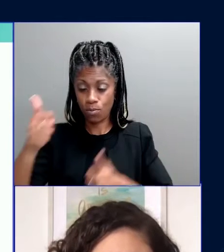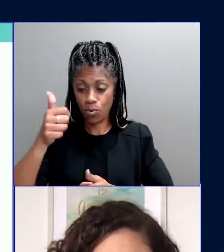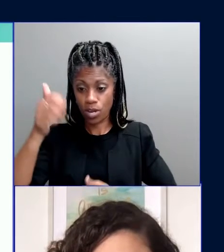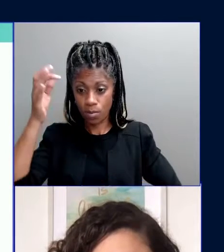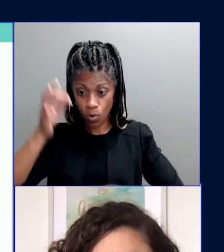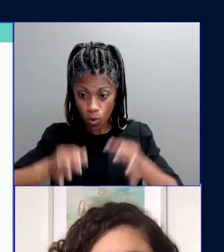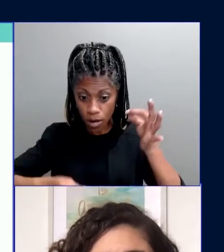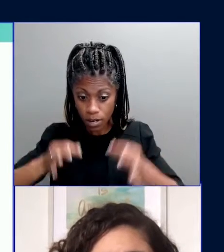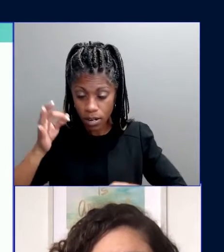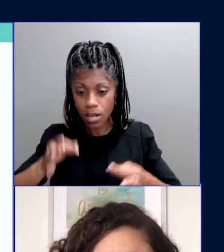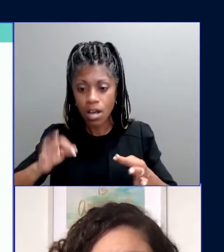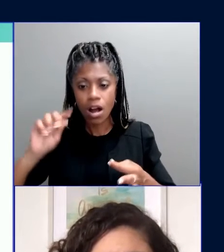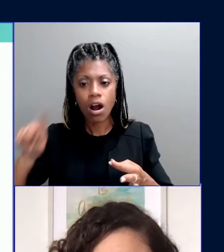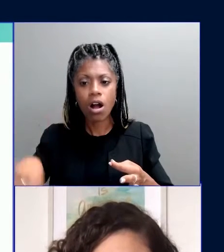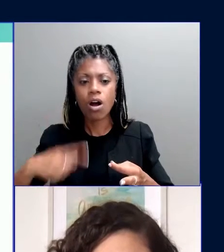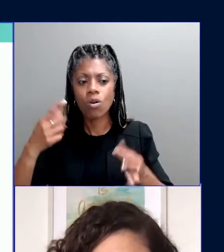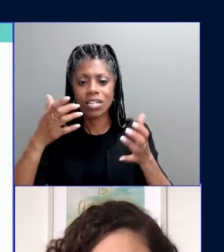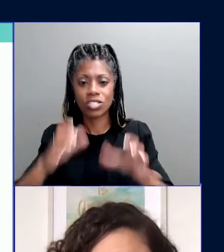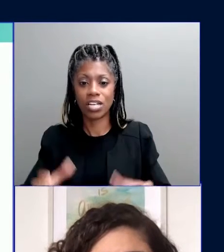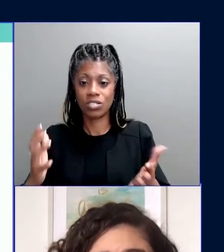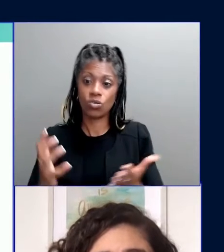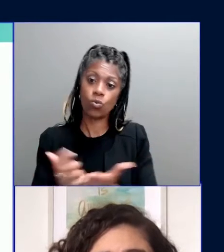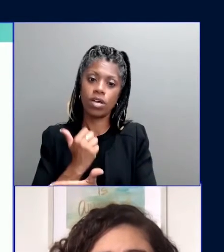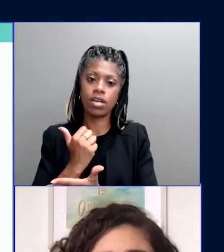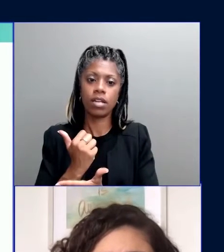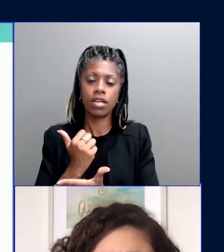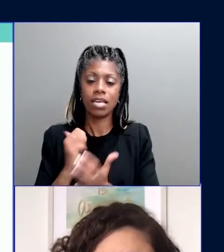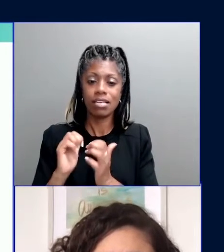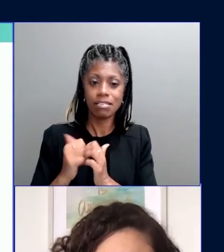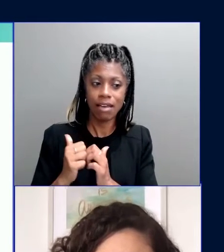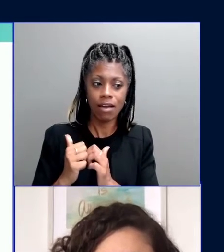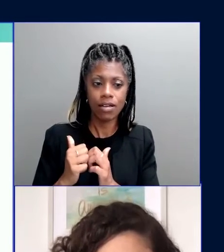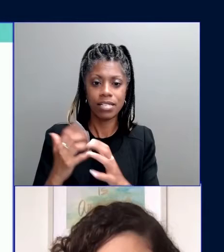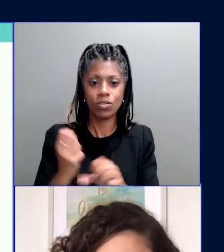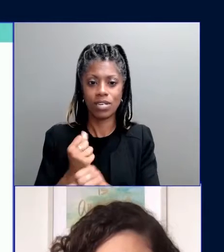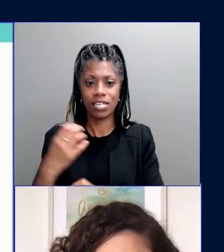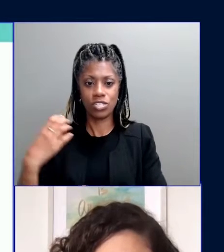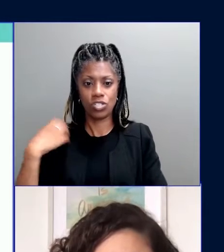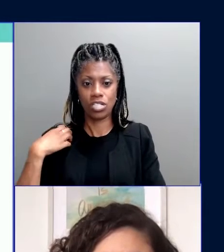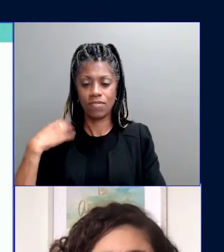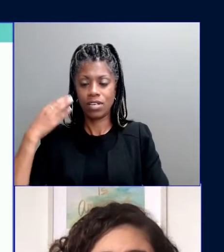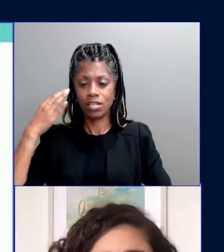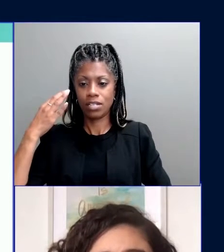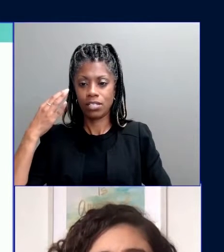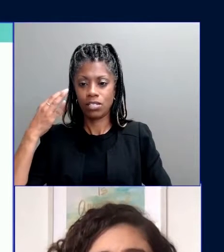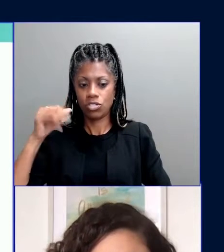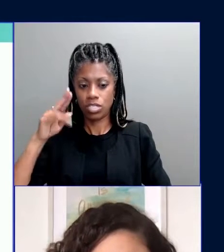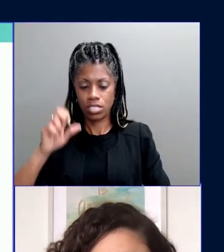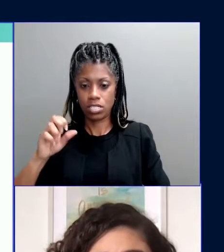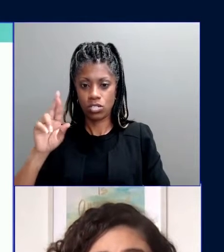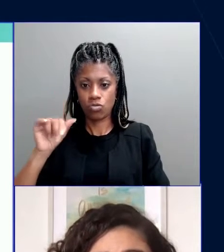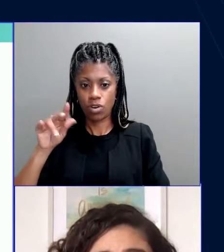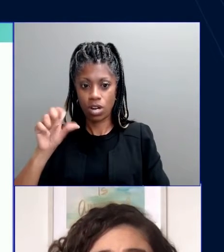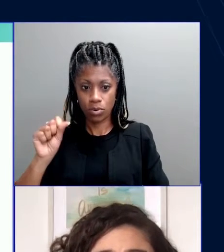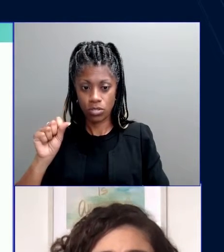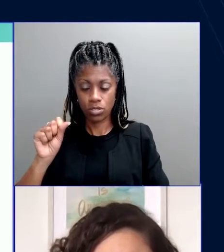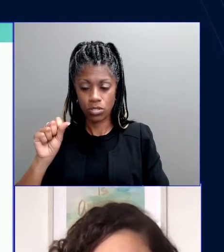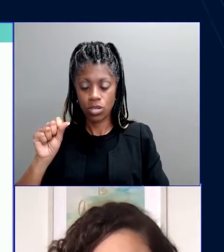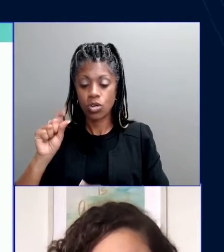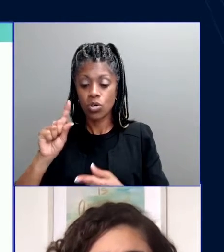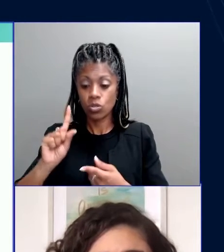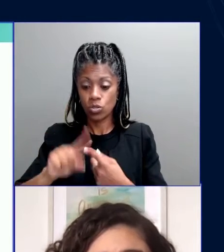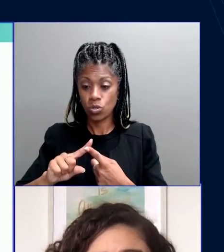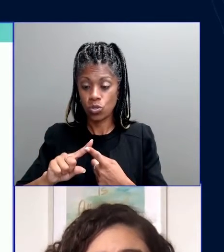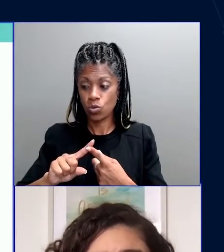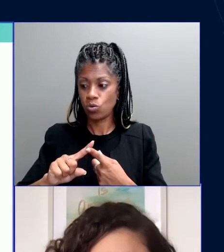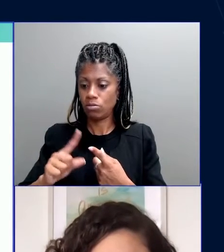to win was to get Chief Justice Roberts to vote with the other 4 liberal justices. Chief Justice Roberts was then the swing vote, and